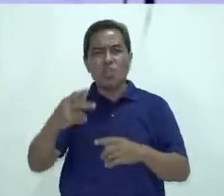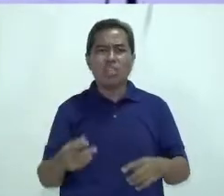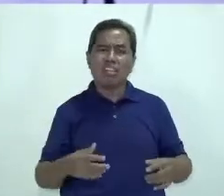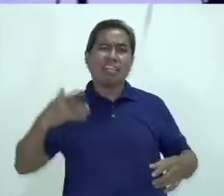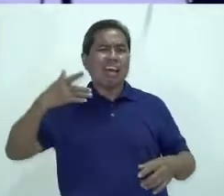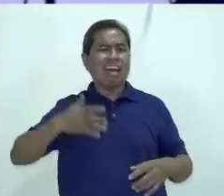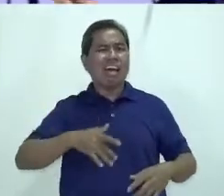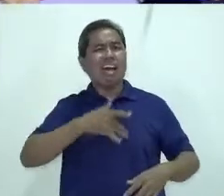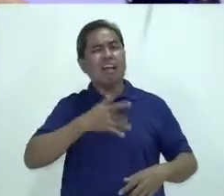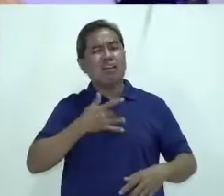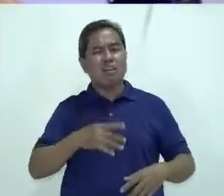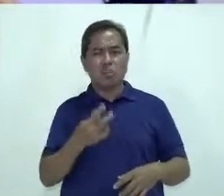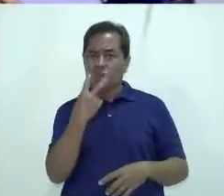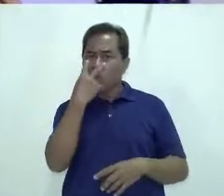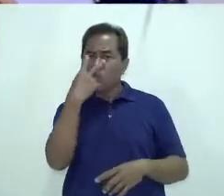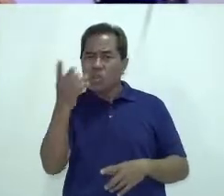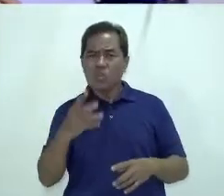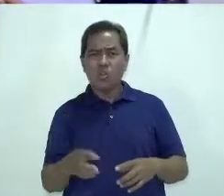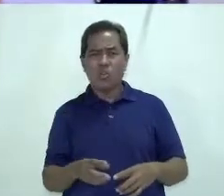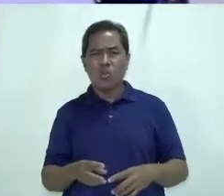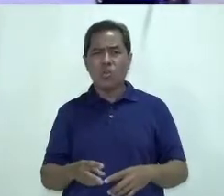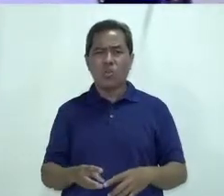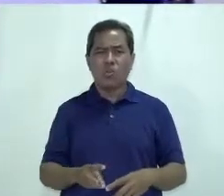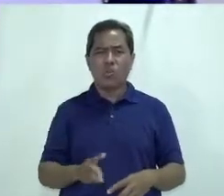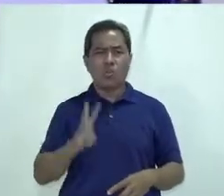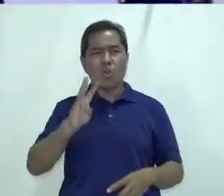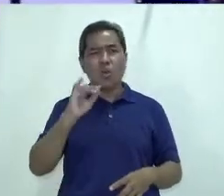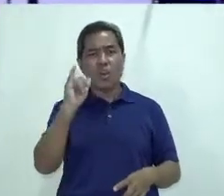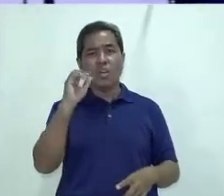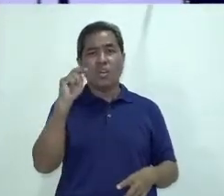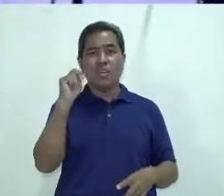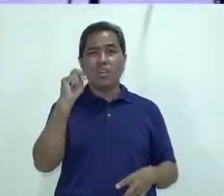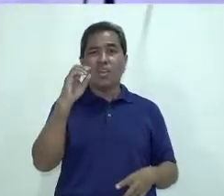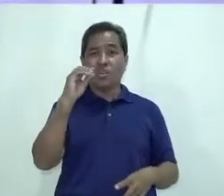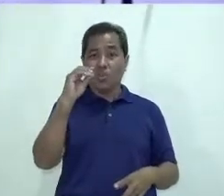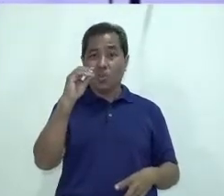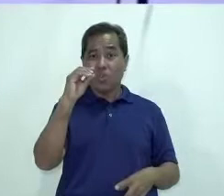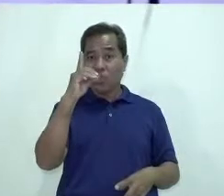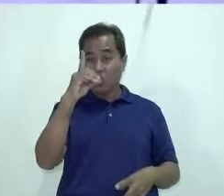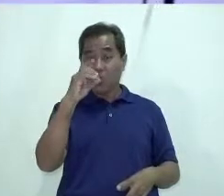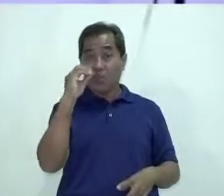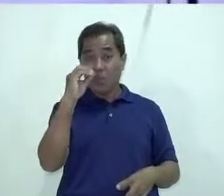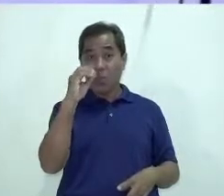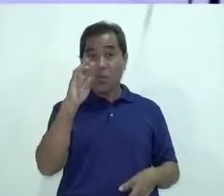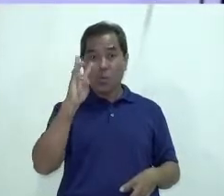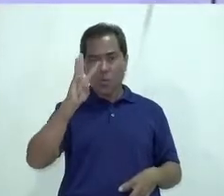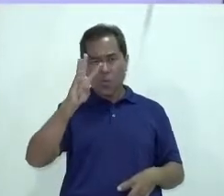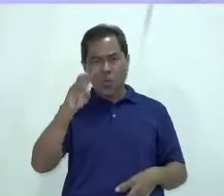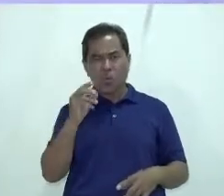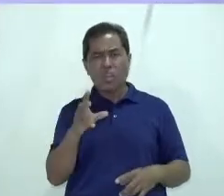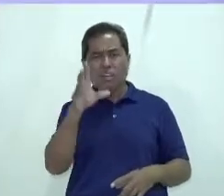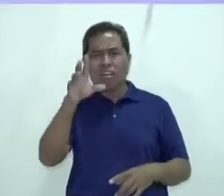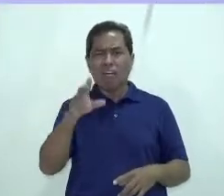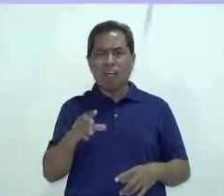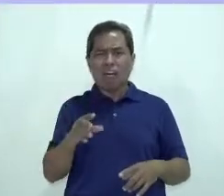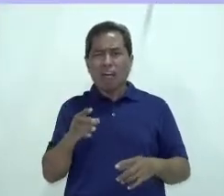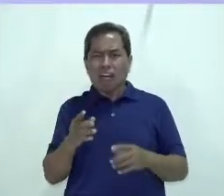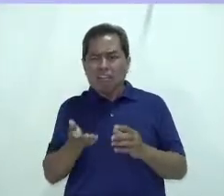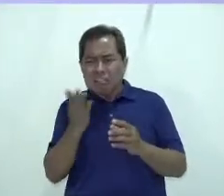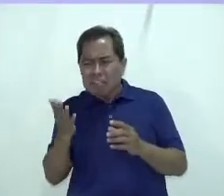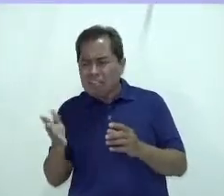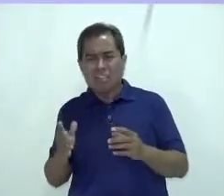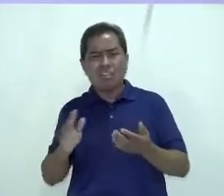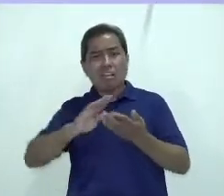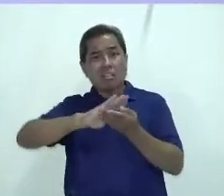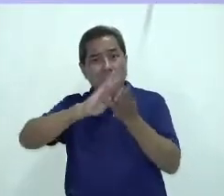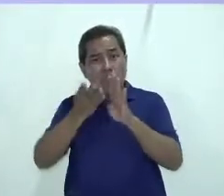window and down below? And the people looked so small. The cars looked so small. And it seemed that